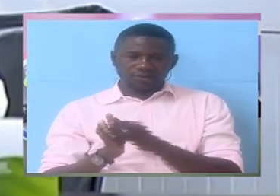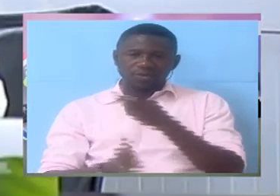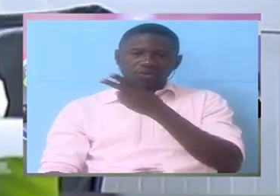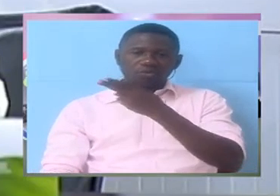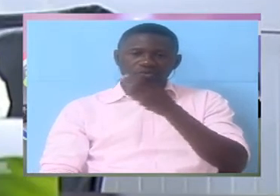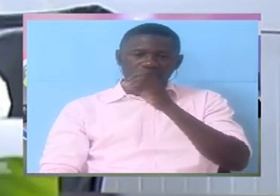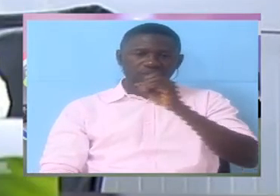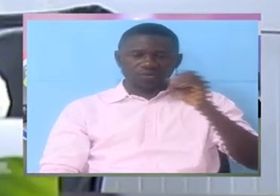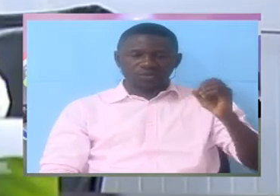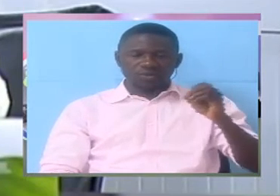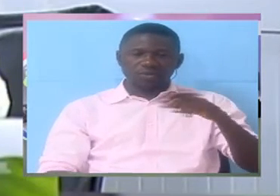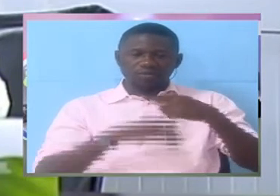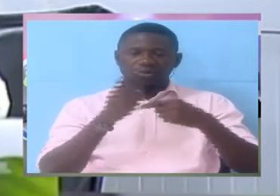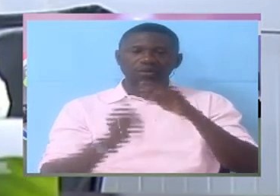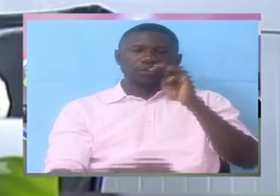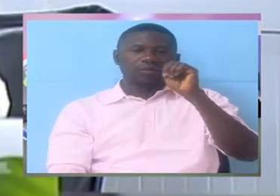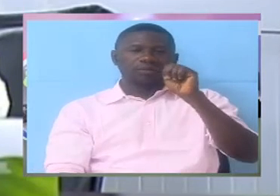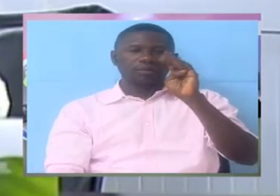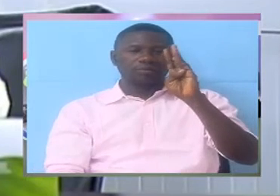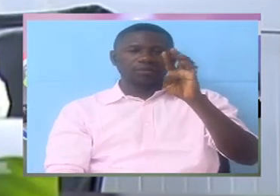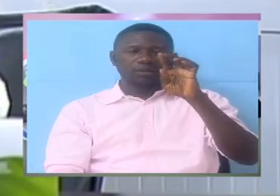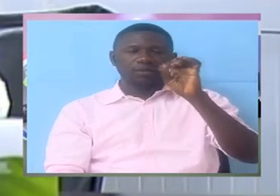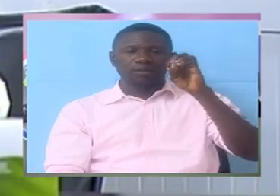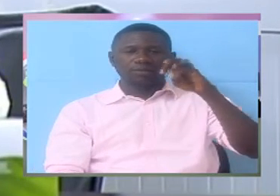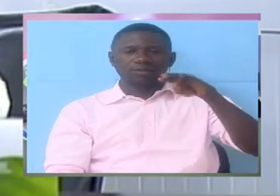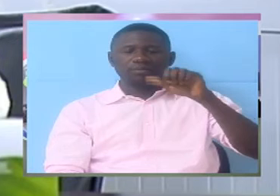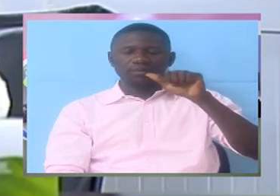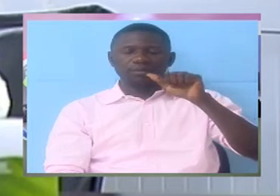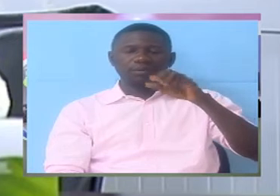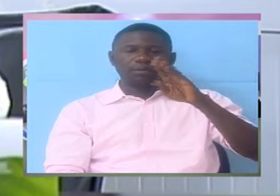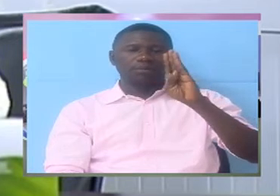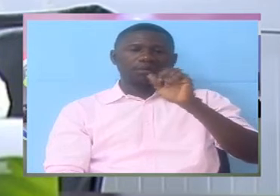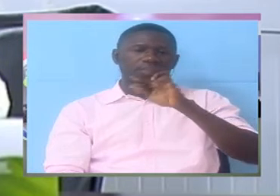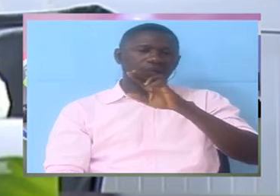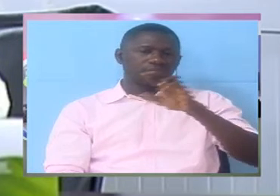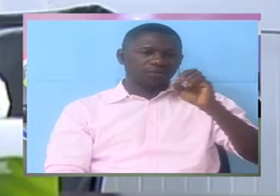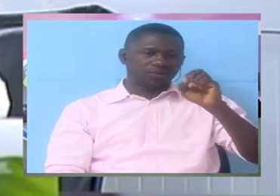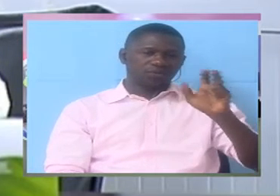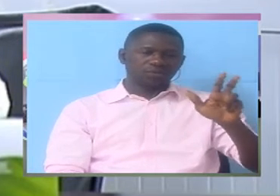Ibrahima Baro. Who was the senior man in these panels?